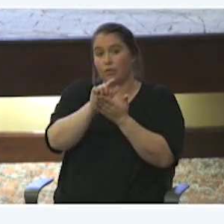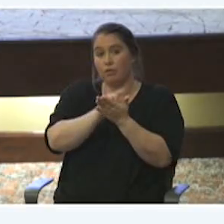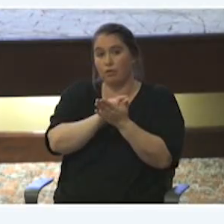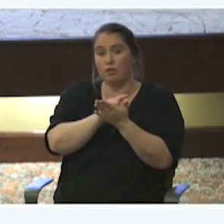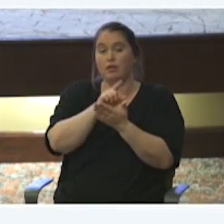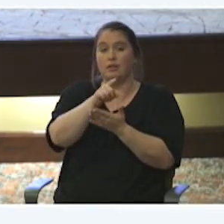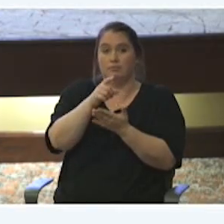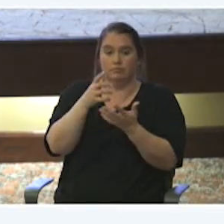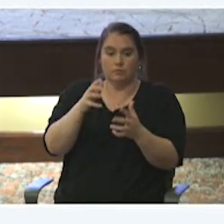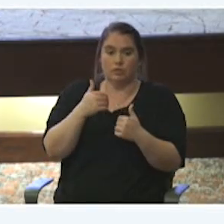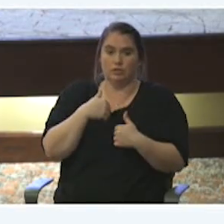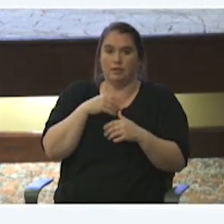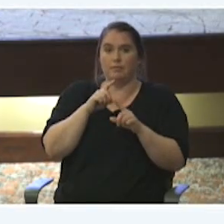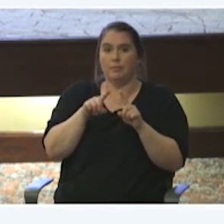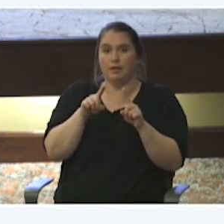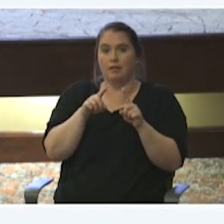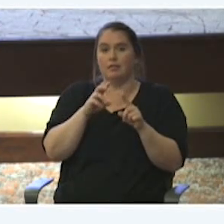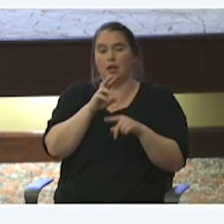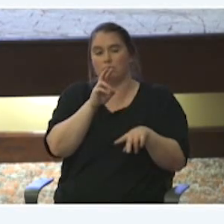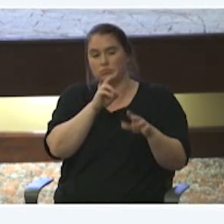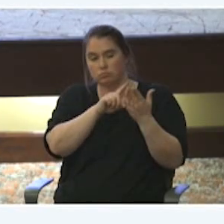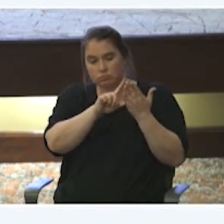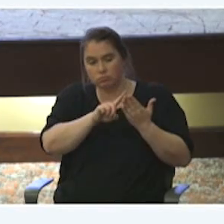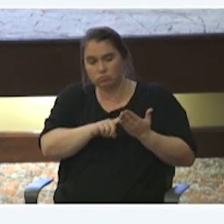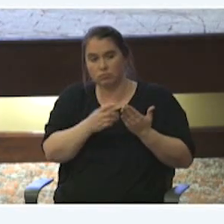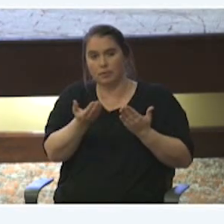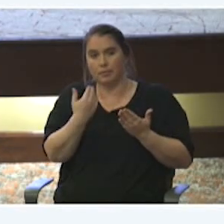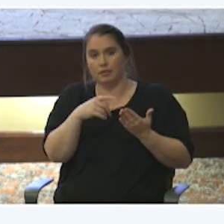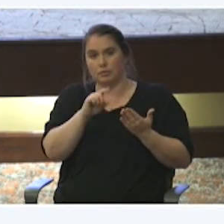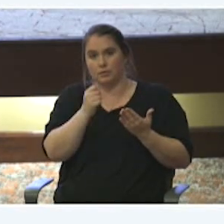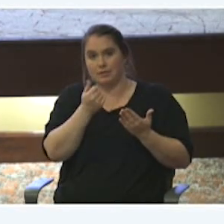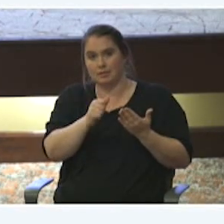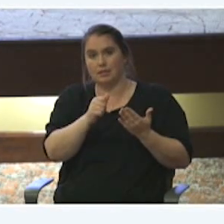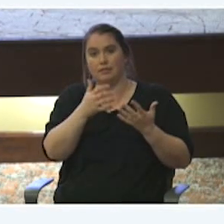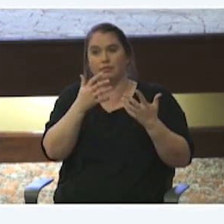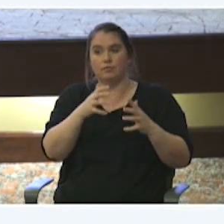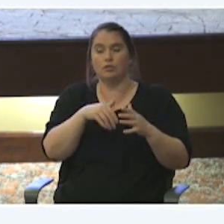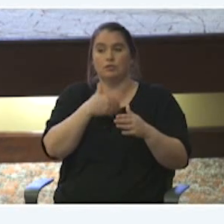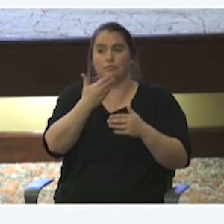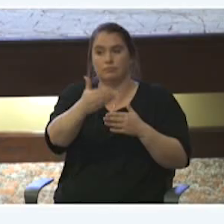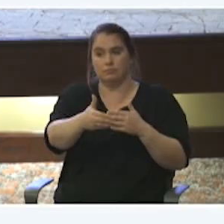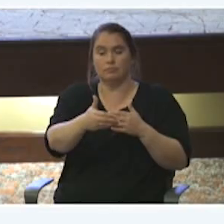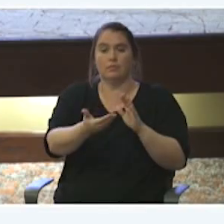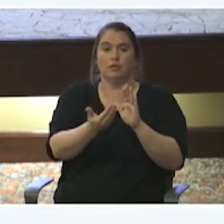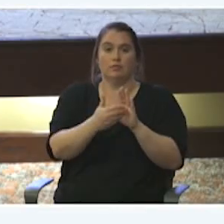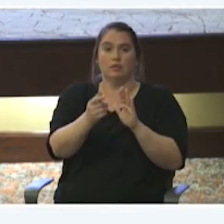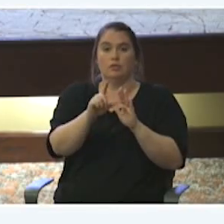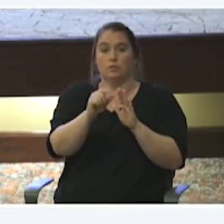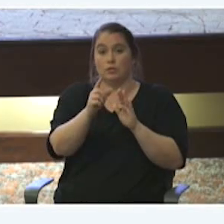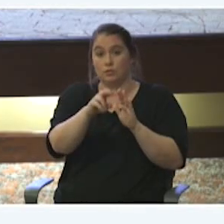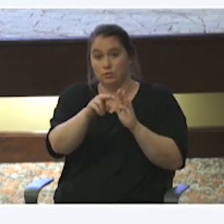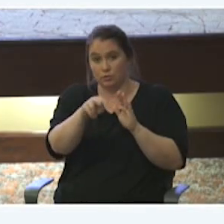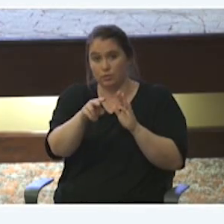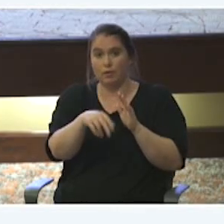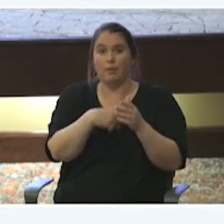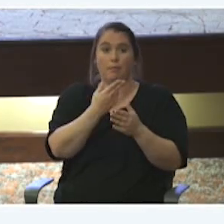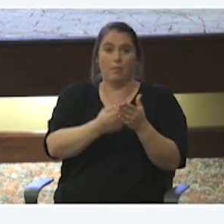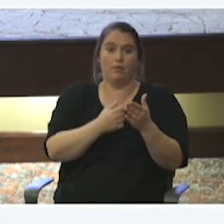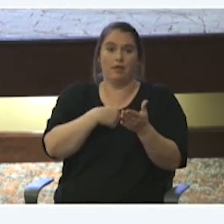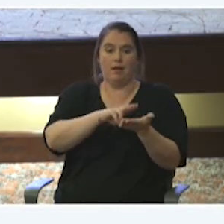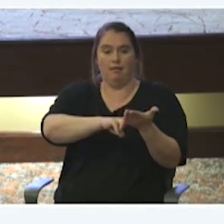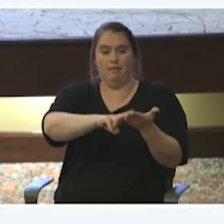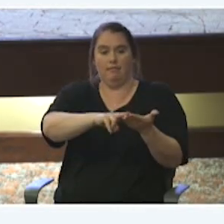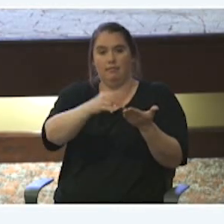the Office of the Inspector General did an audit in 2010, and then a follow-up in 2022, and there in bold, highlighted in